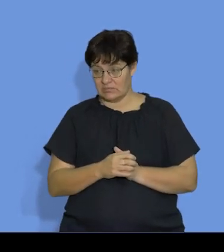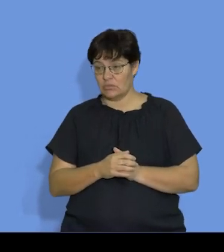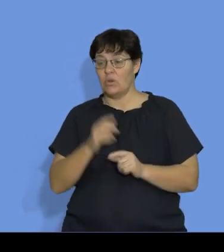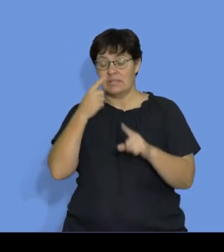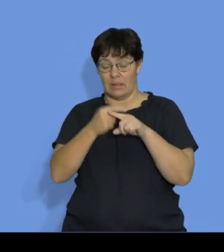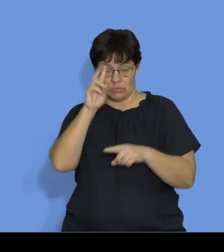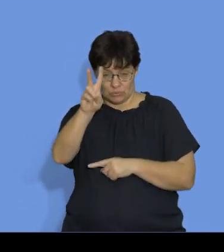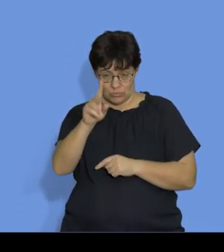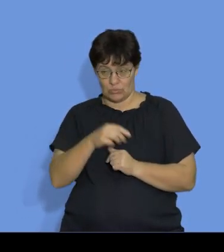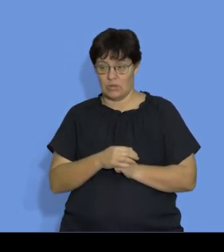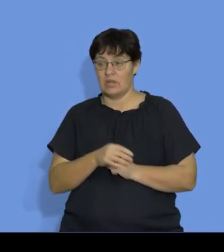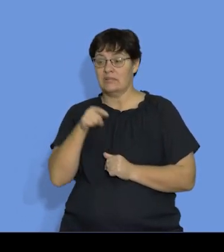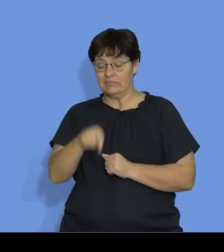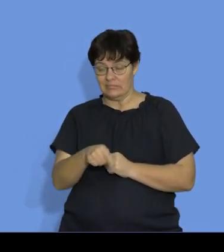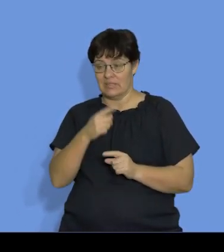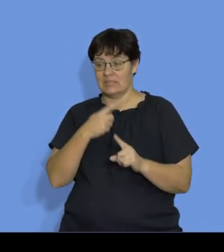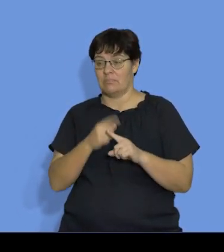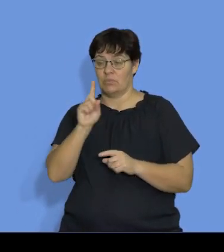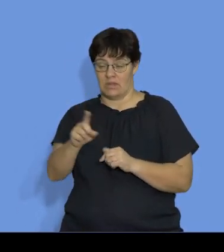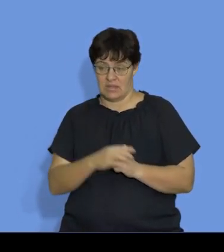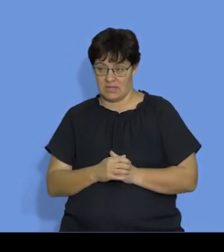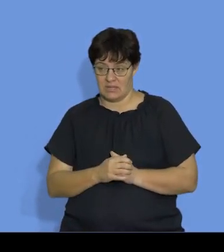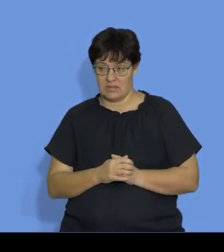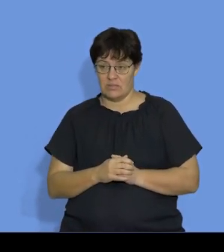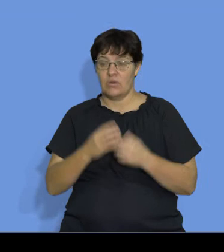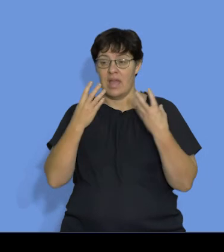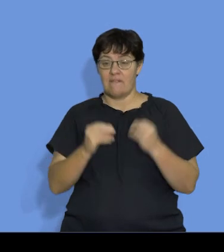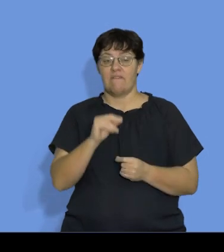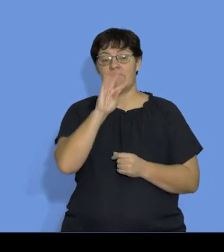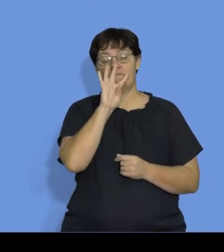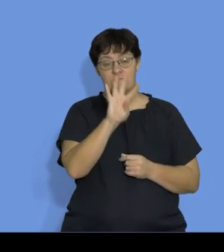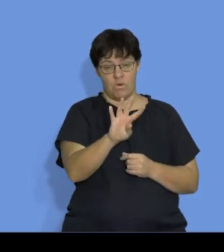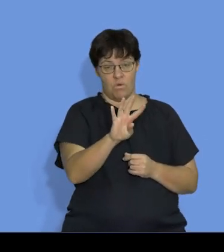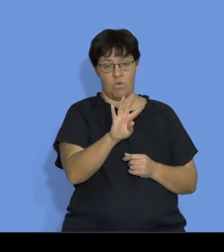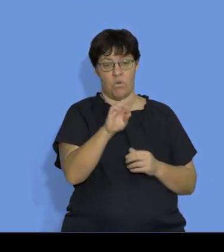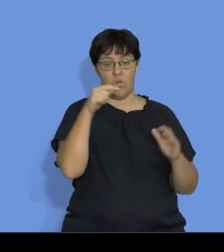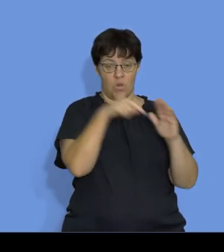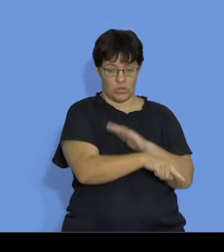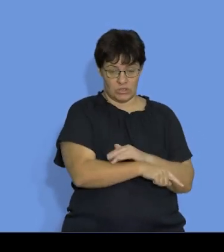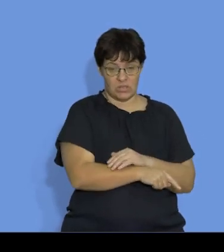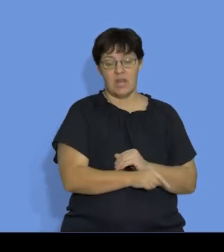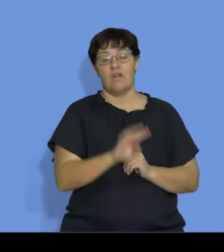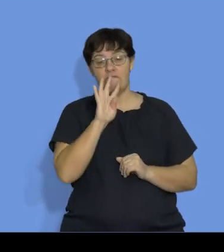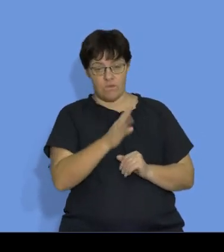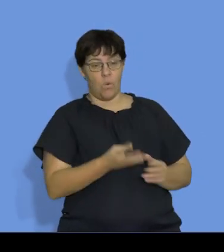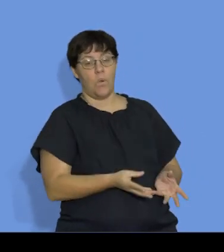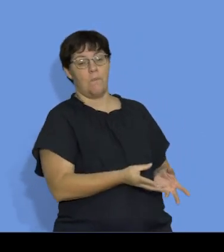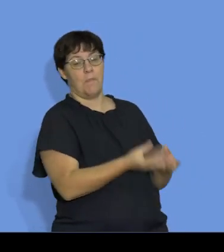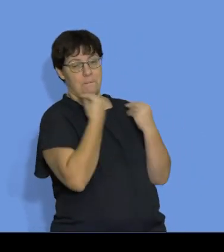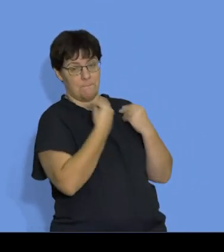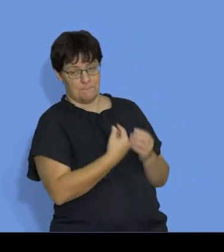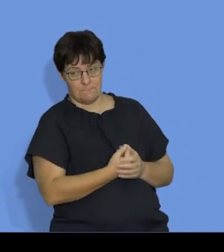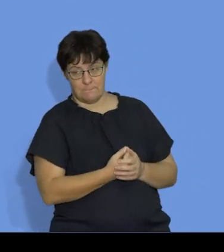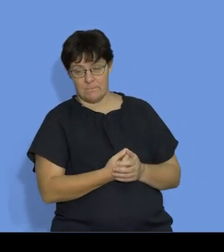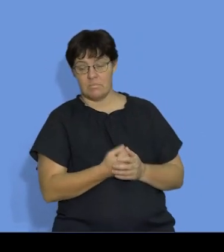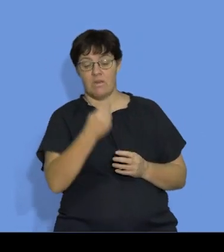the reduction one by 1 so that we have 4 electrons lost and 4 electrons gained. So if we have 4,